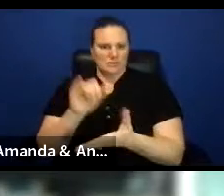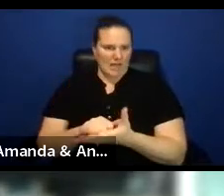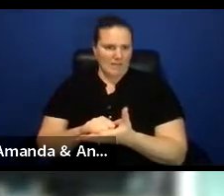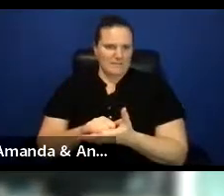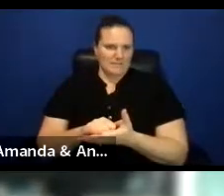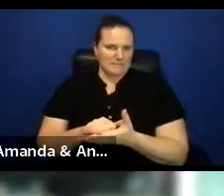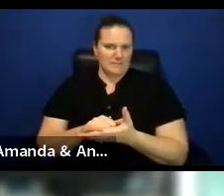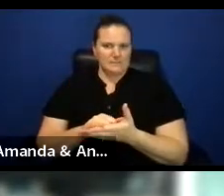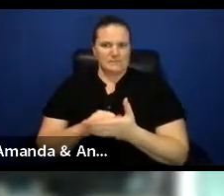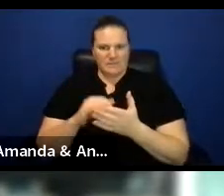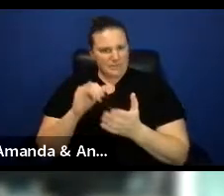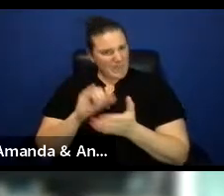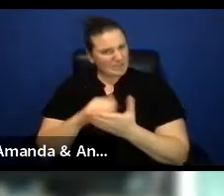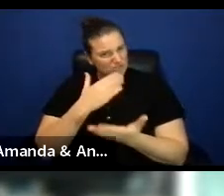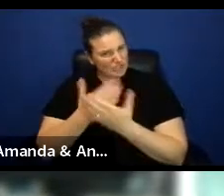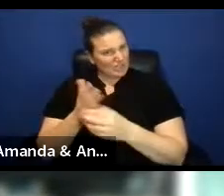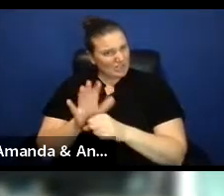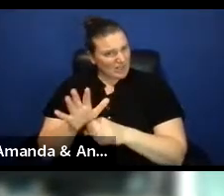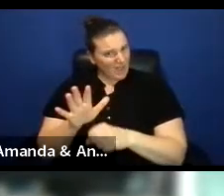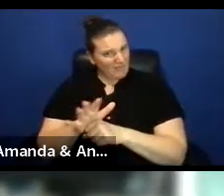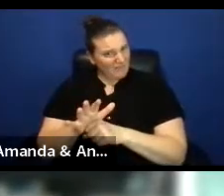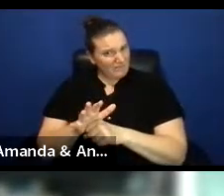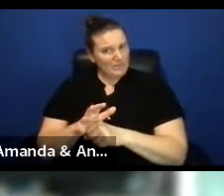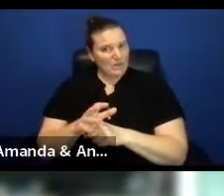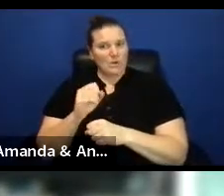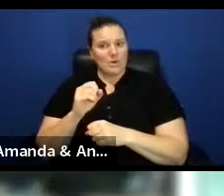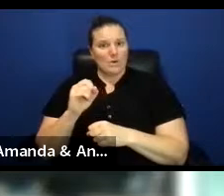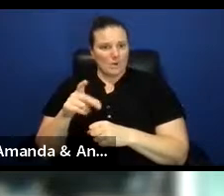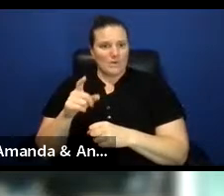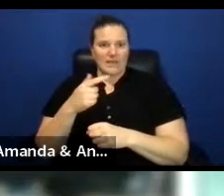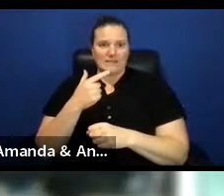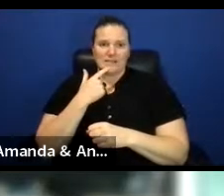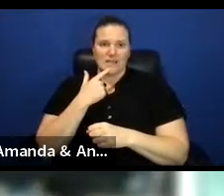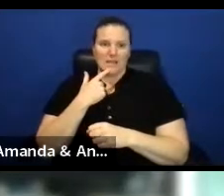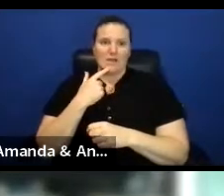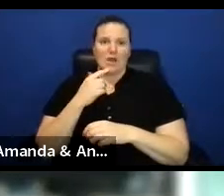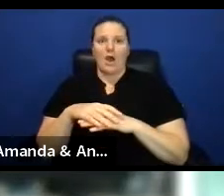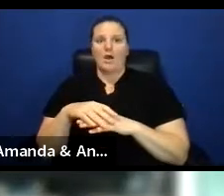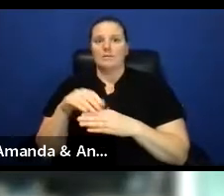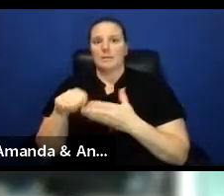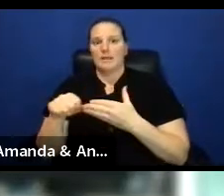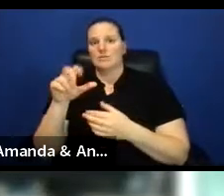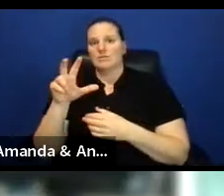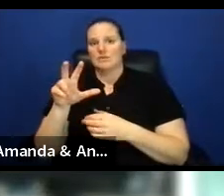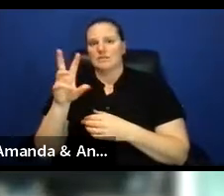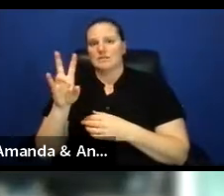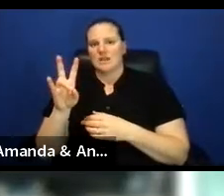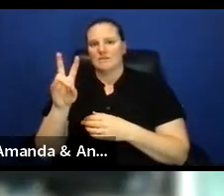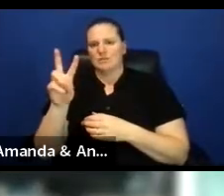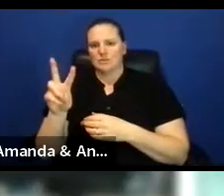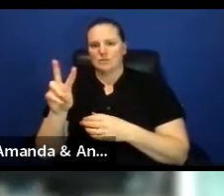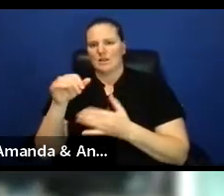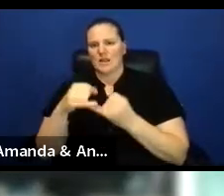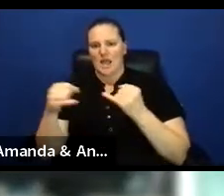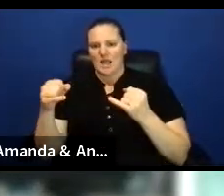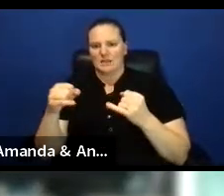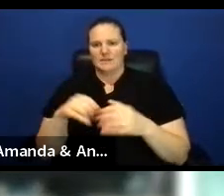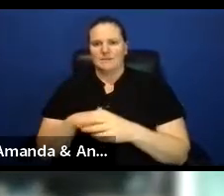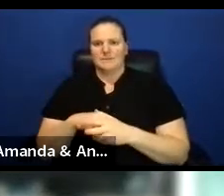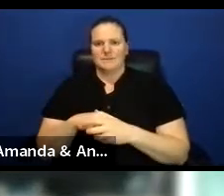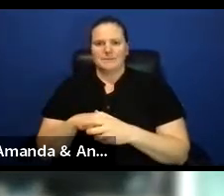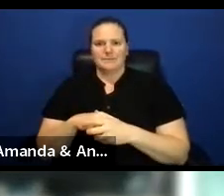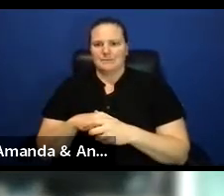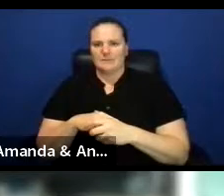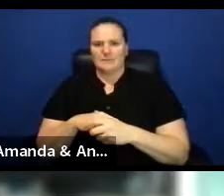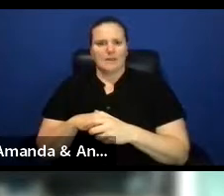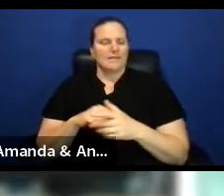a entry point. Is that good enough just to say that, or do they need to literally say, like, on 372 lines? No. I guess that, you know what I'm saying? Okay. They do not